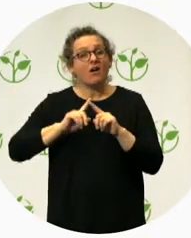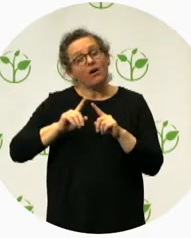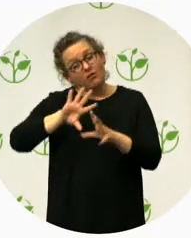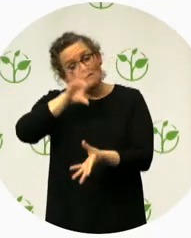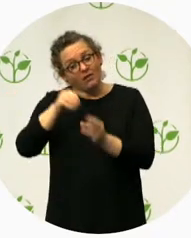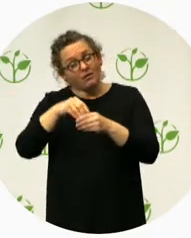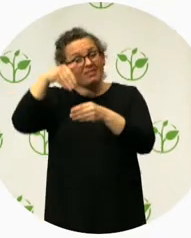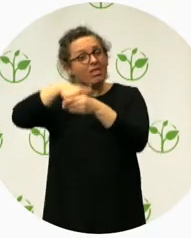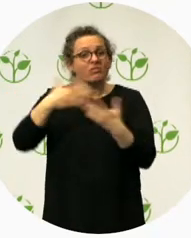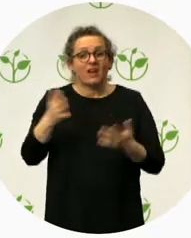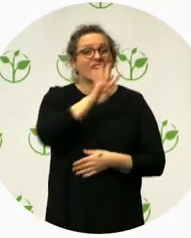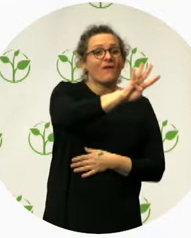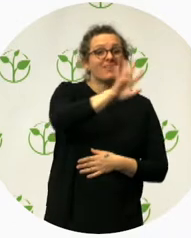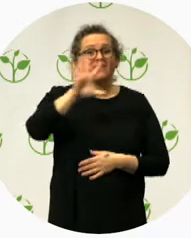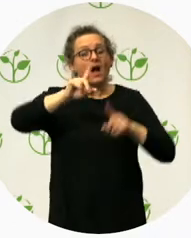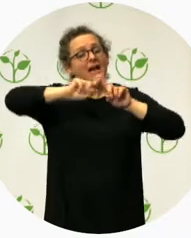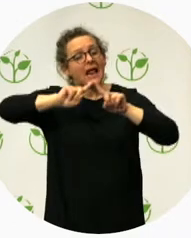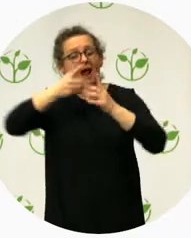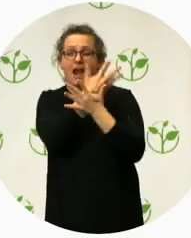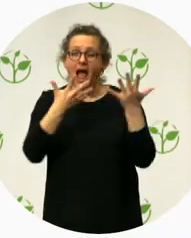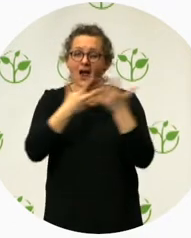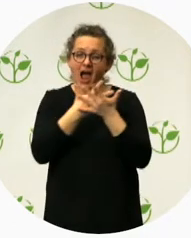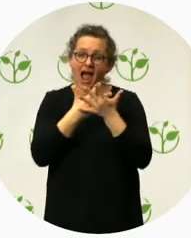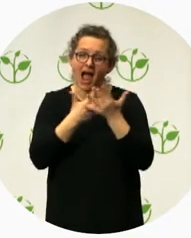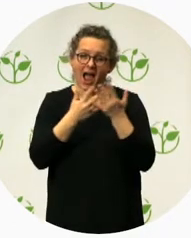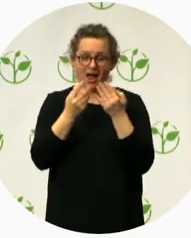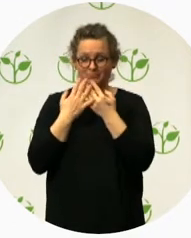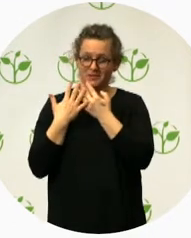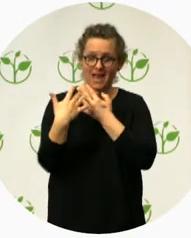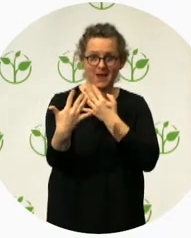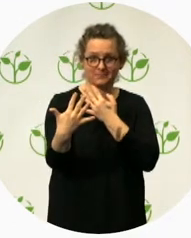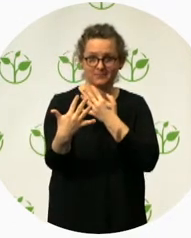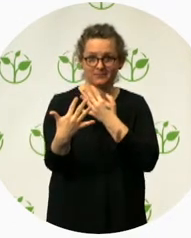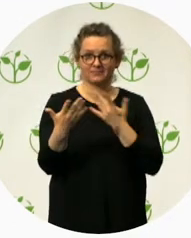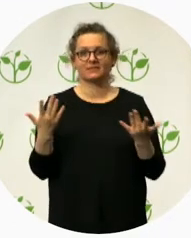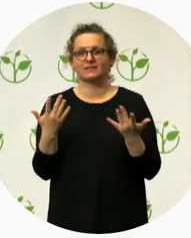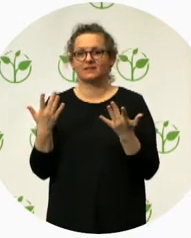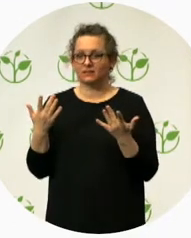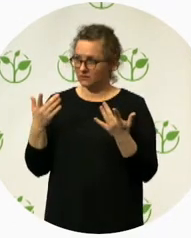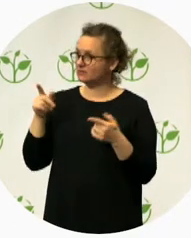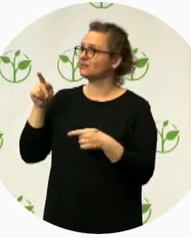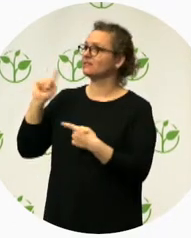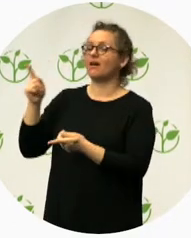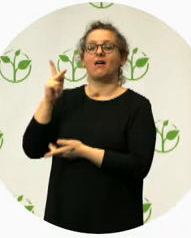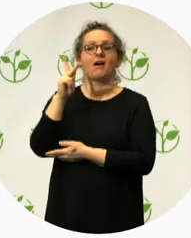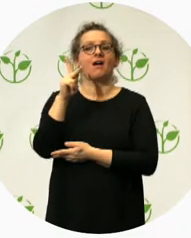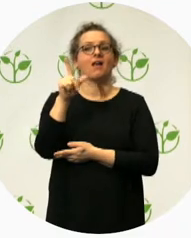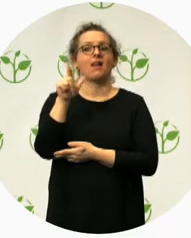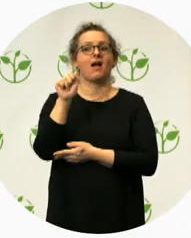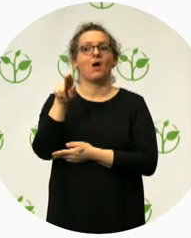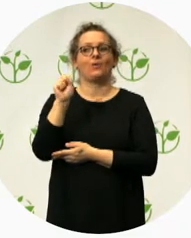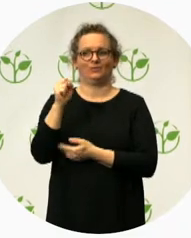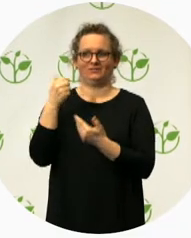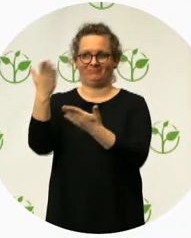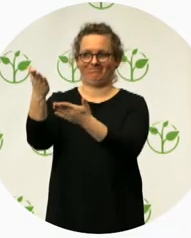I think? I think it needs... Thank you very much, Klaus. Can you stand up there first? Yeah, that's a big